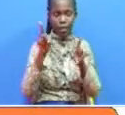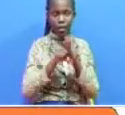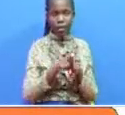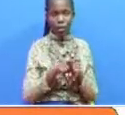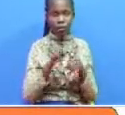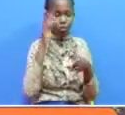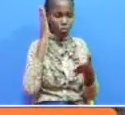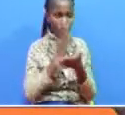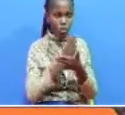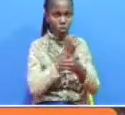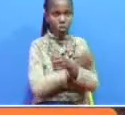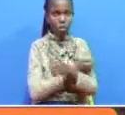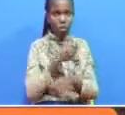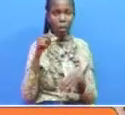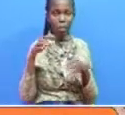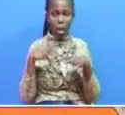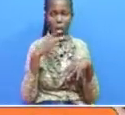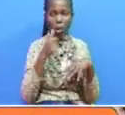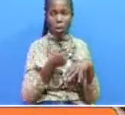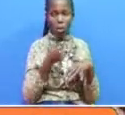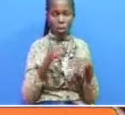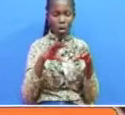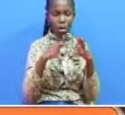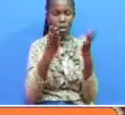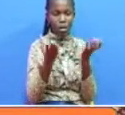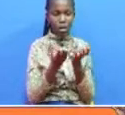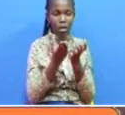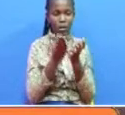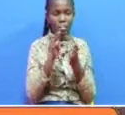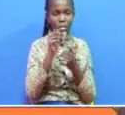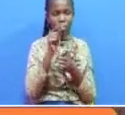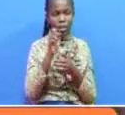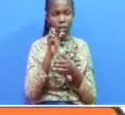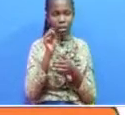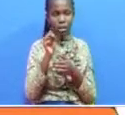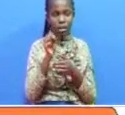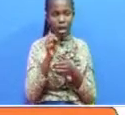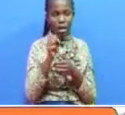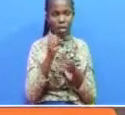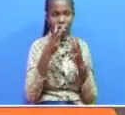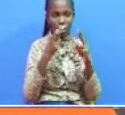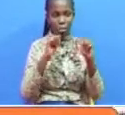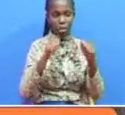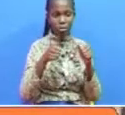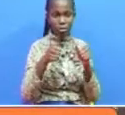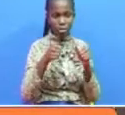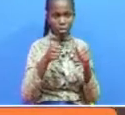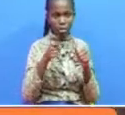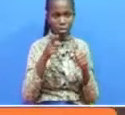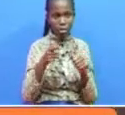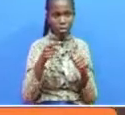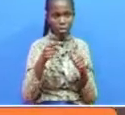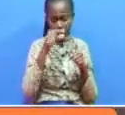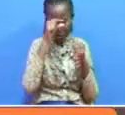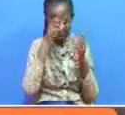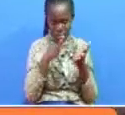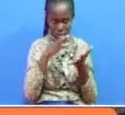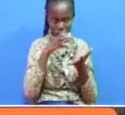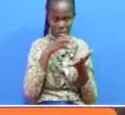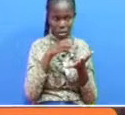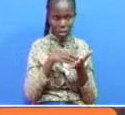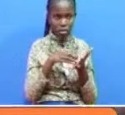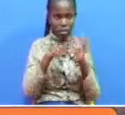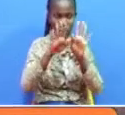real schools, people who have classmates that we can identify. Yes. This gubernatorial race is about the future